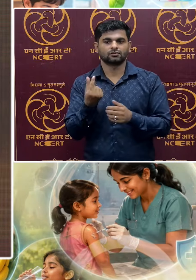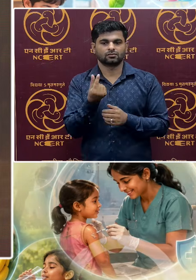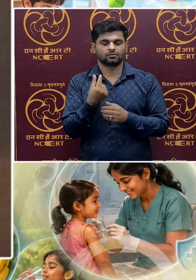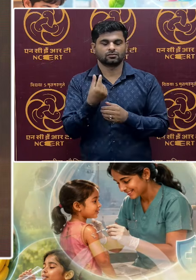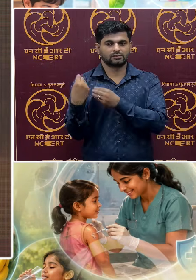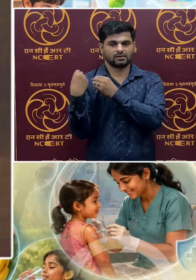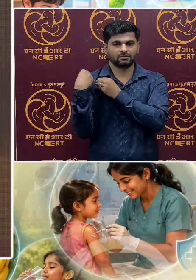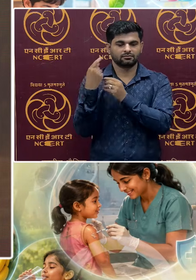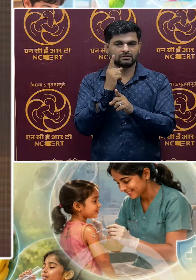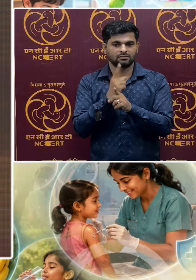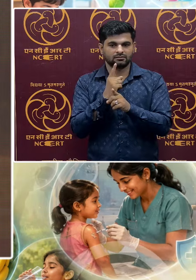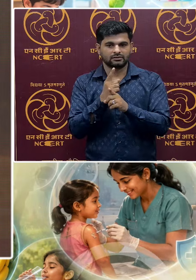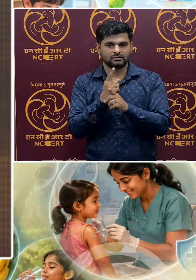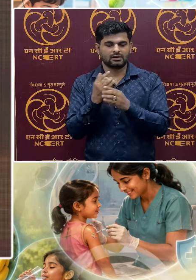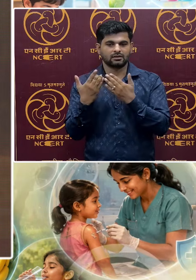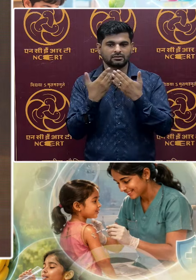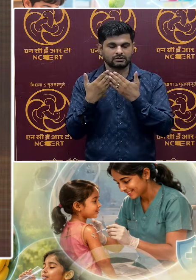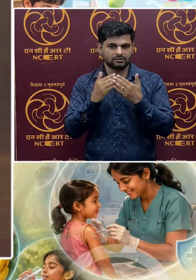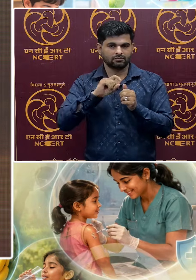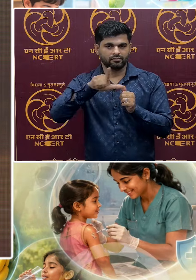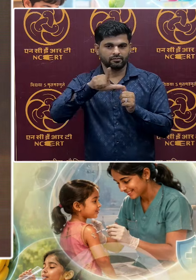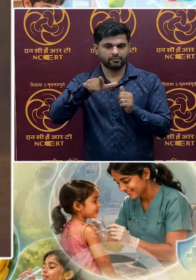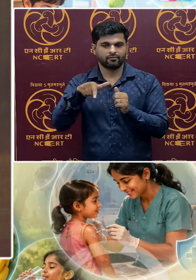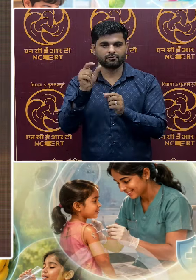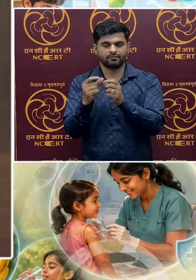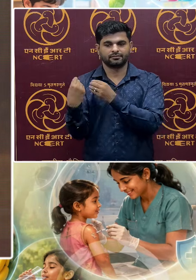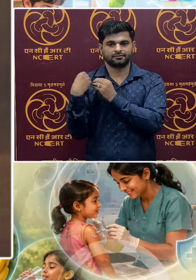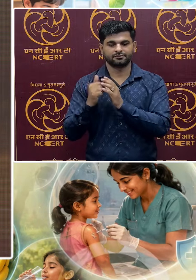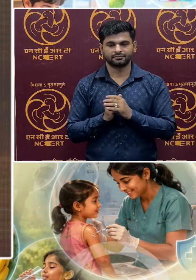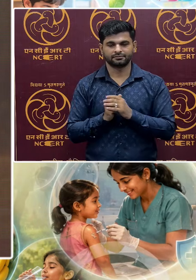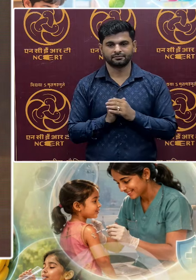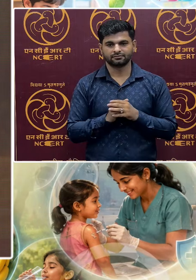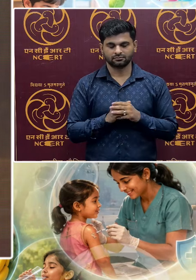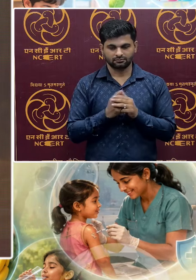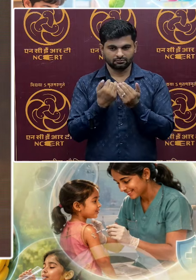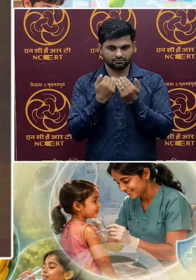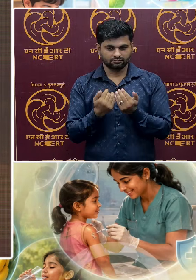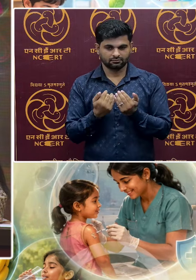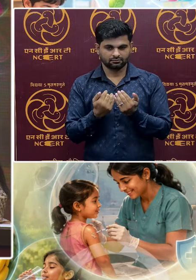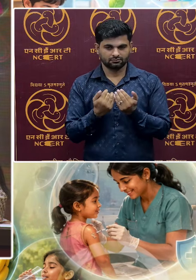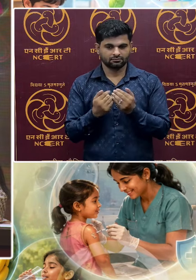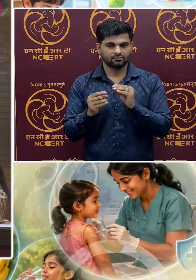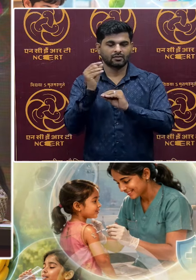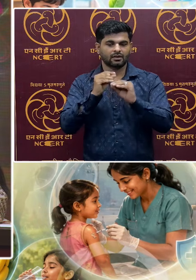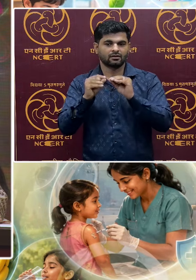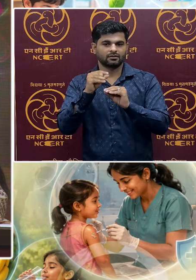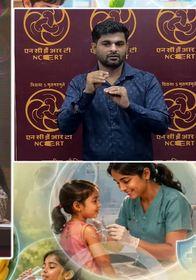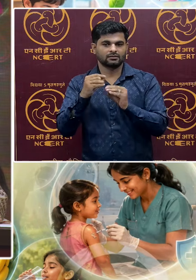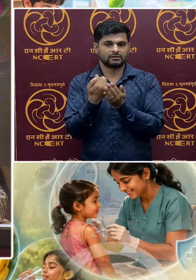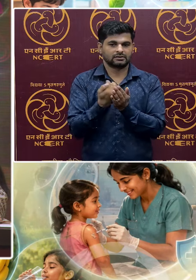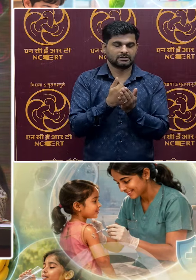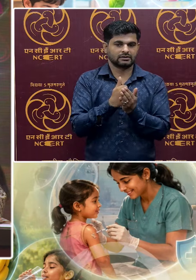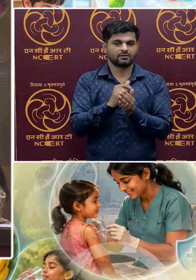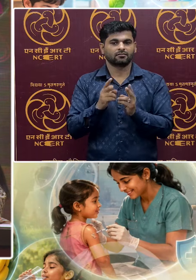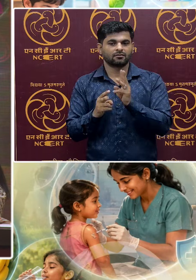on teachers and the entire school administration as well. That's it. Okay, sir, you mentioned about safe drinking